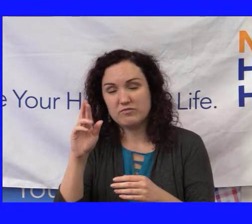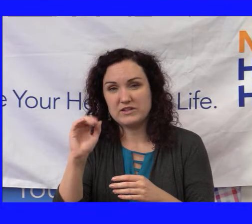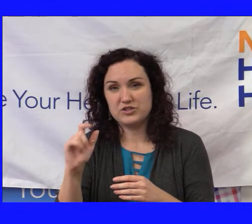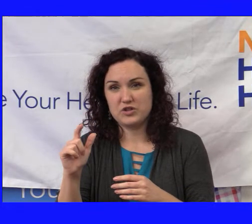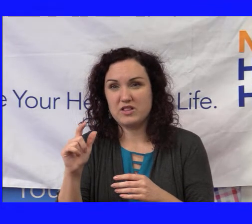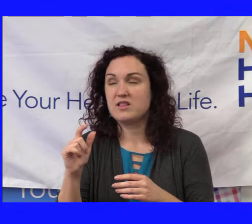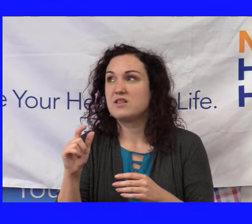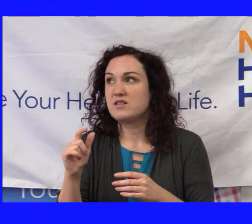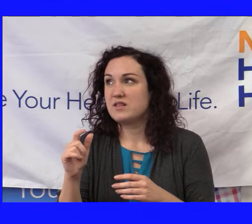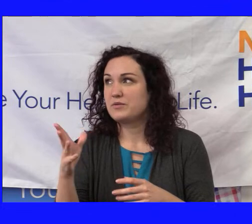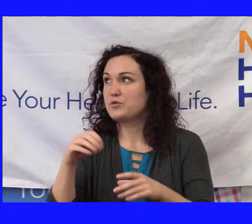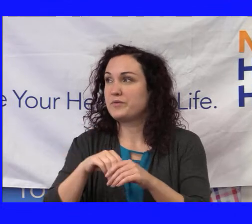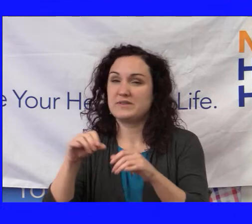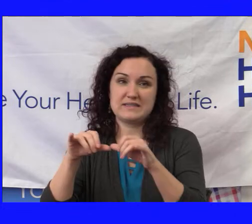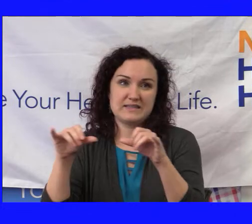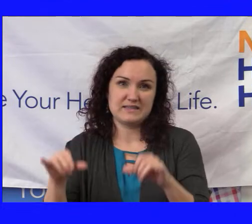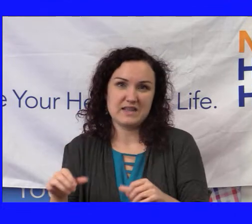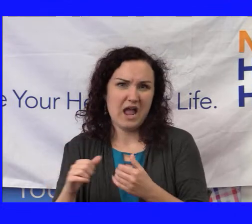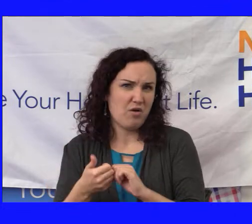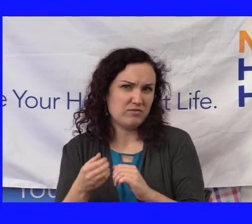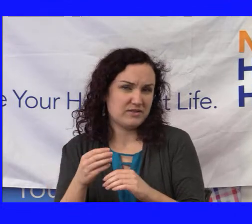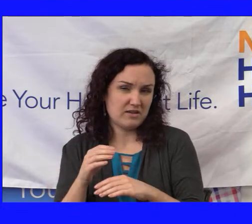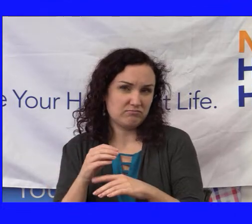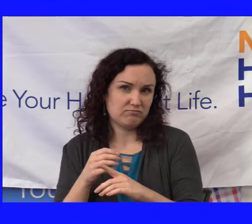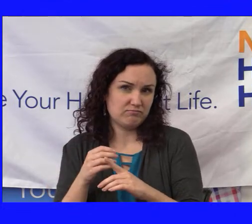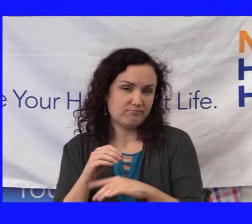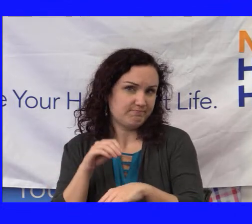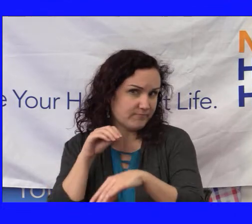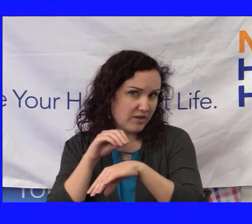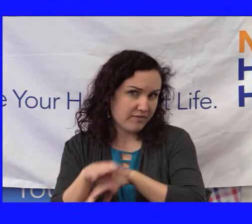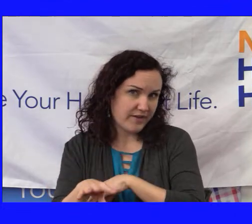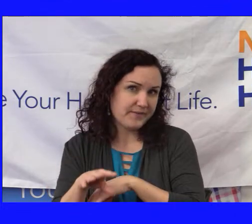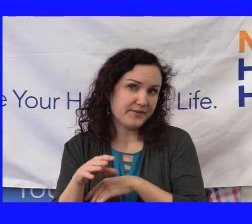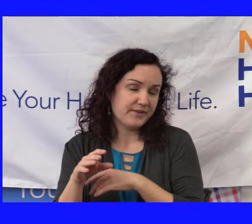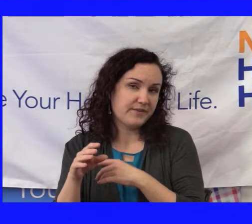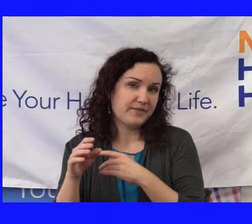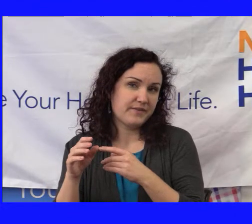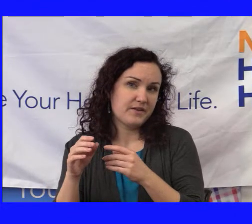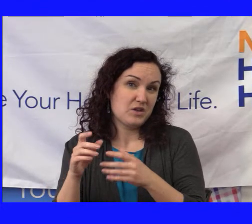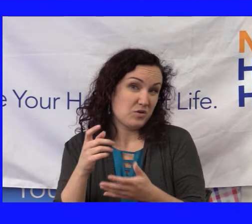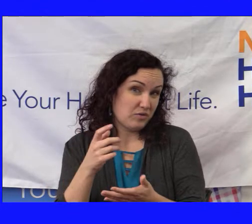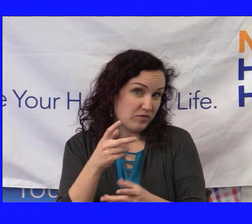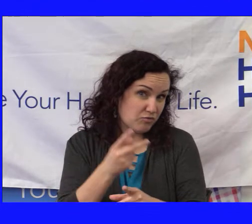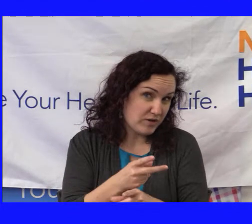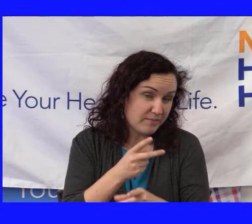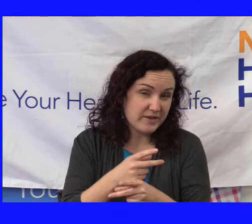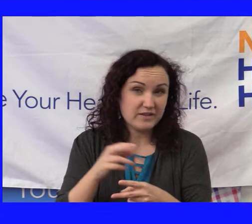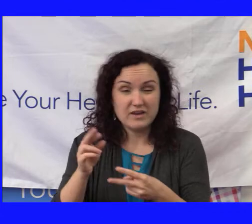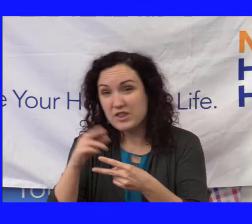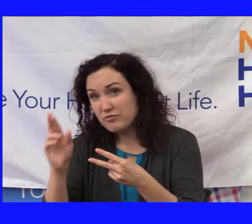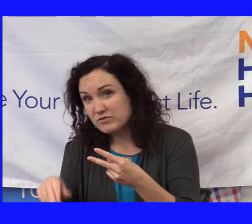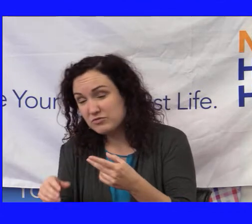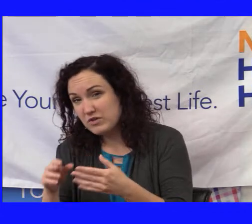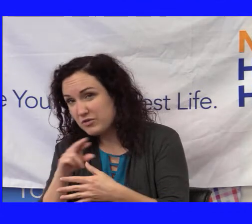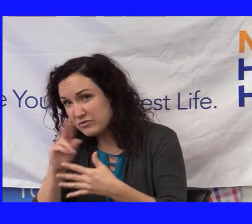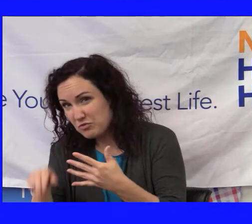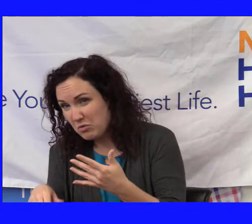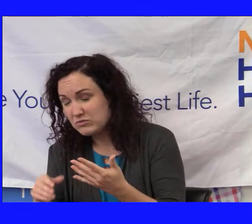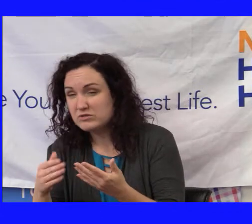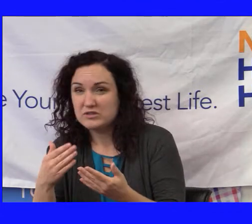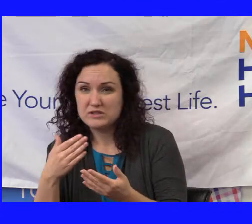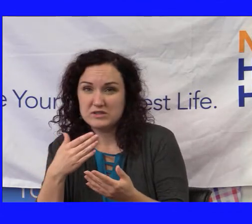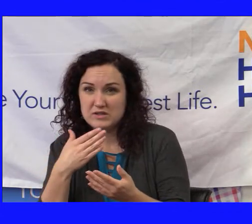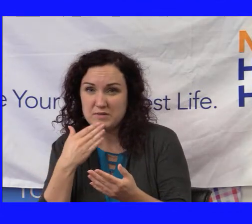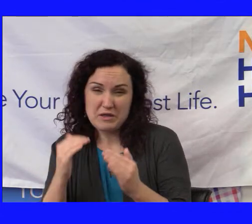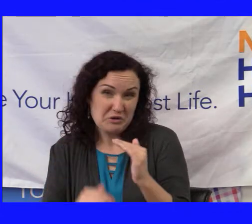inputs into the algorithm, how does that affect the treatment and the outcomes and better equity in care? Is that